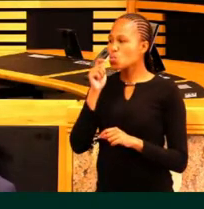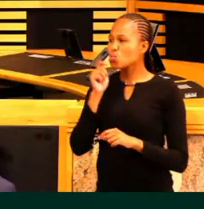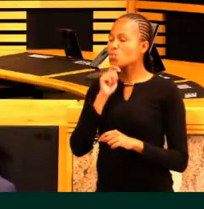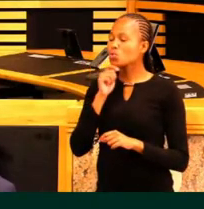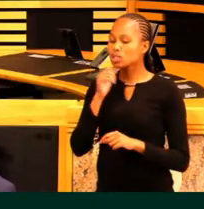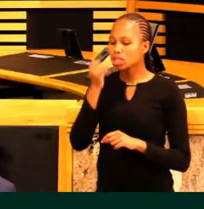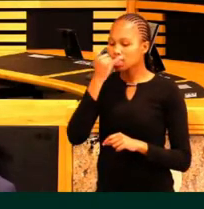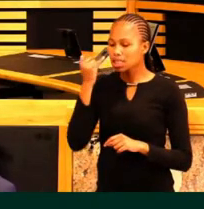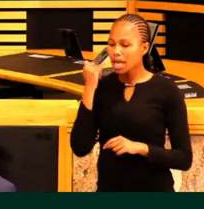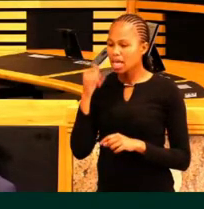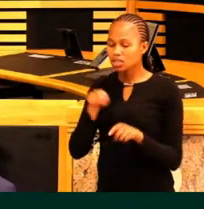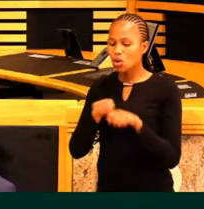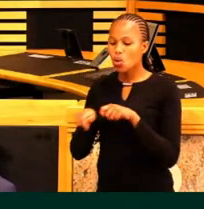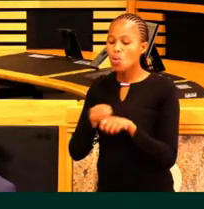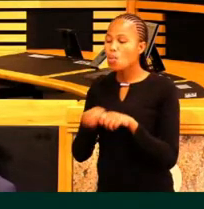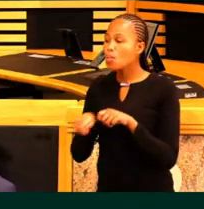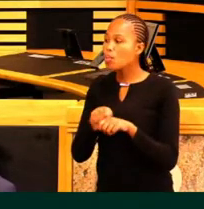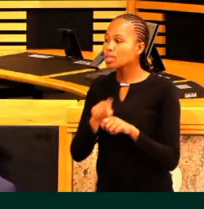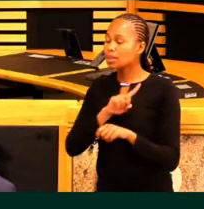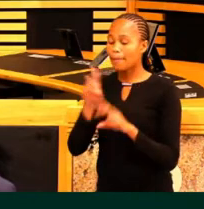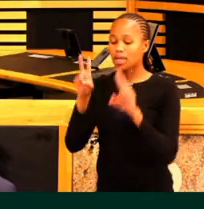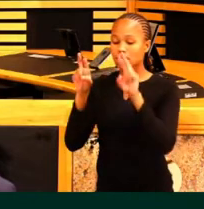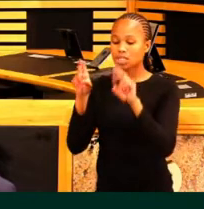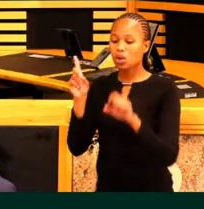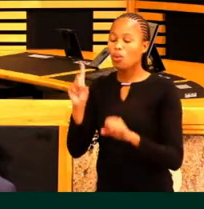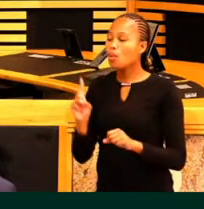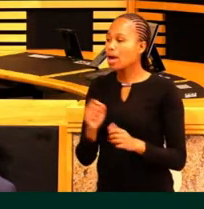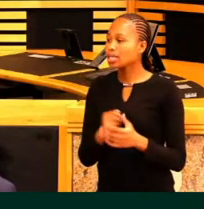but now the issue is